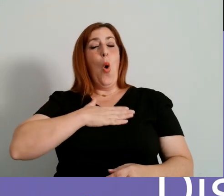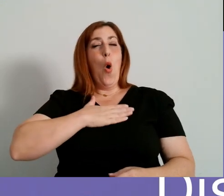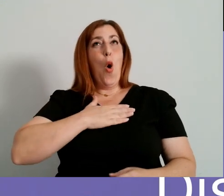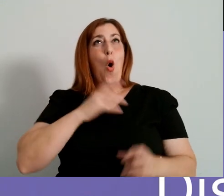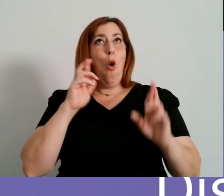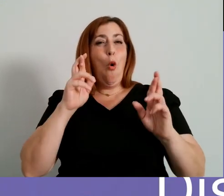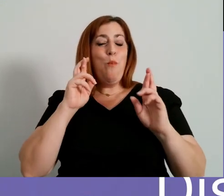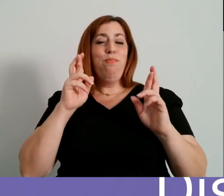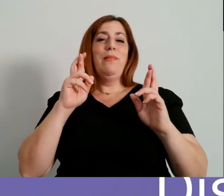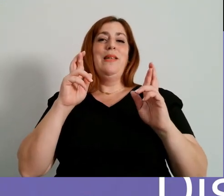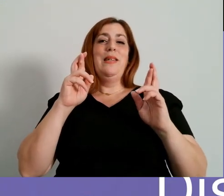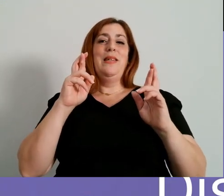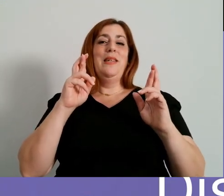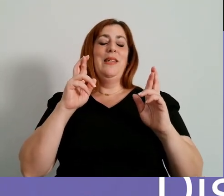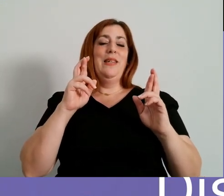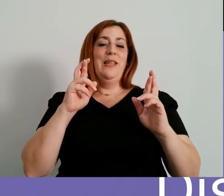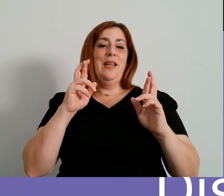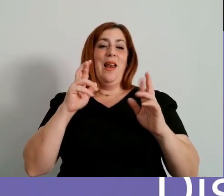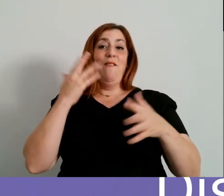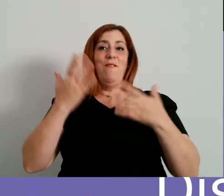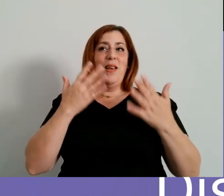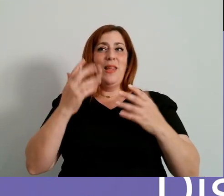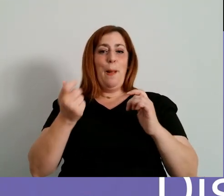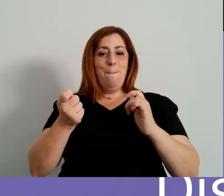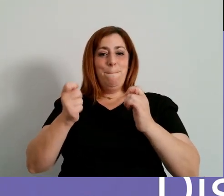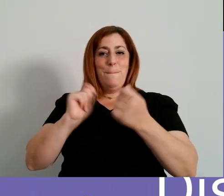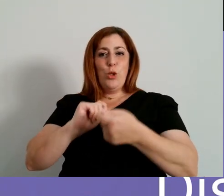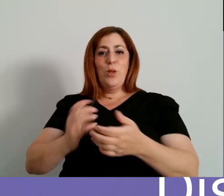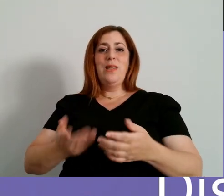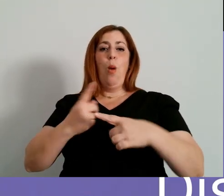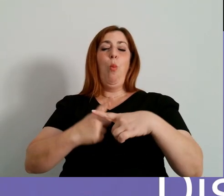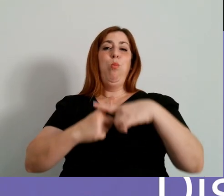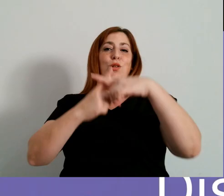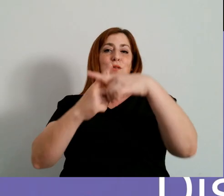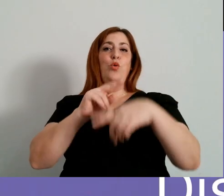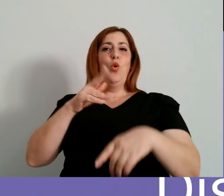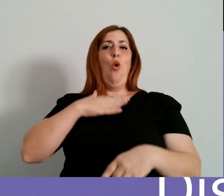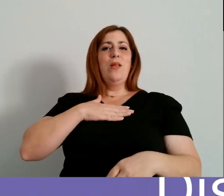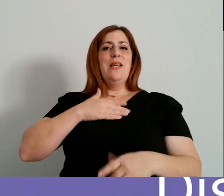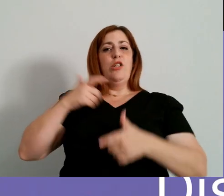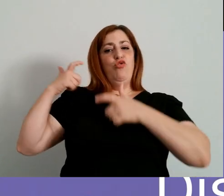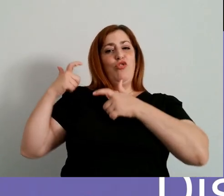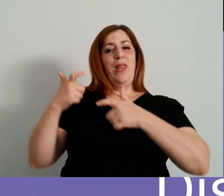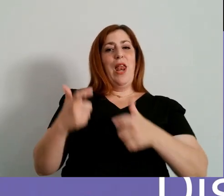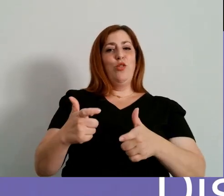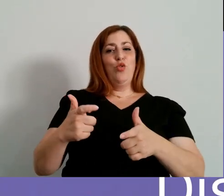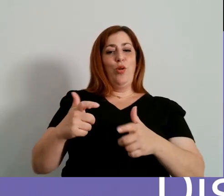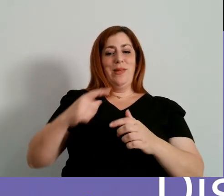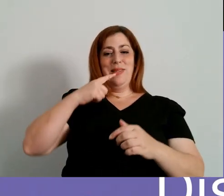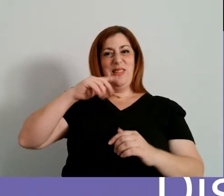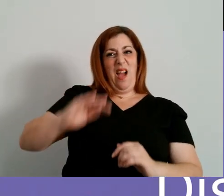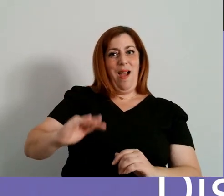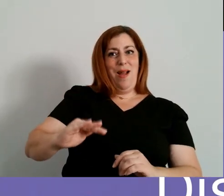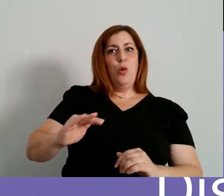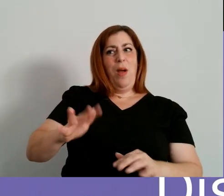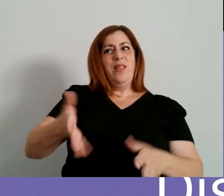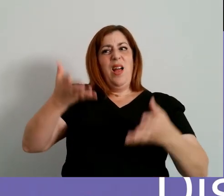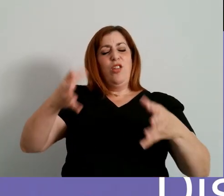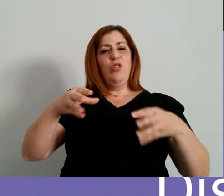for the positive. I've noticed that a lot of, especially the younger generation, are a bit more accepting.